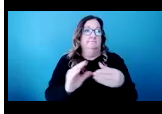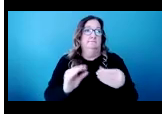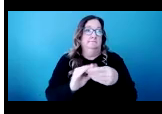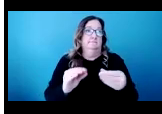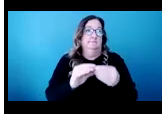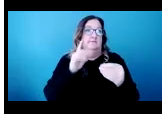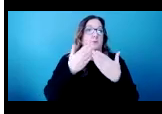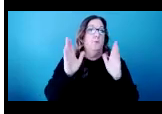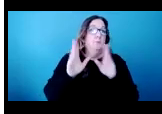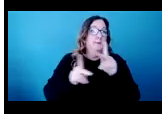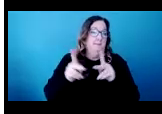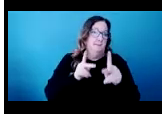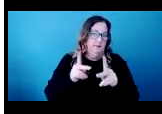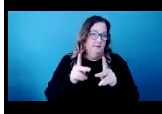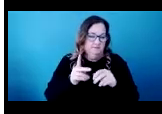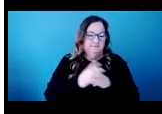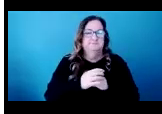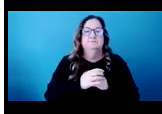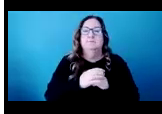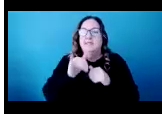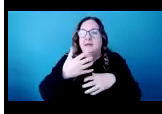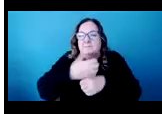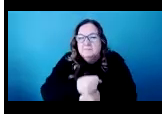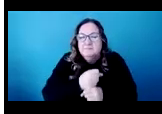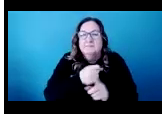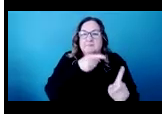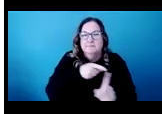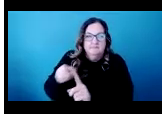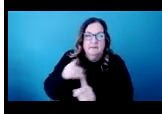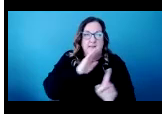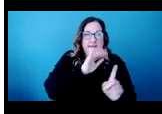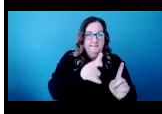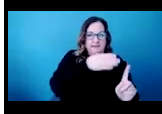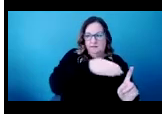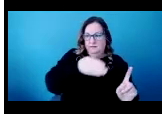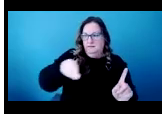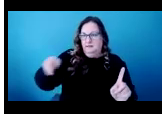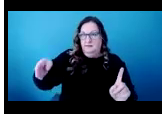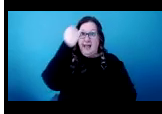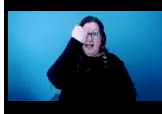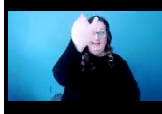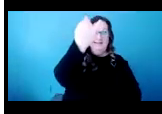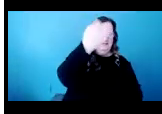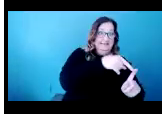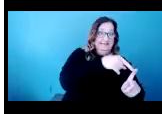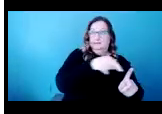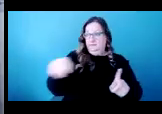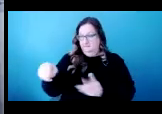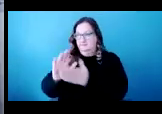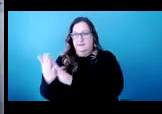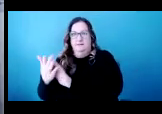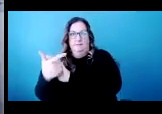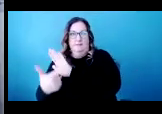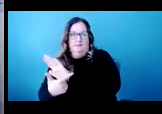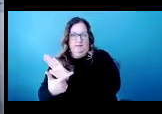slideshow. But that's just kind of an overview of how a bill goes from an idea to a law.